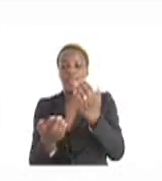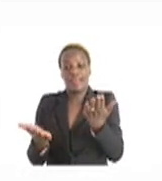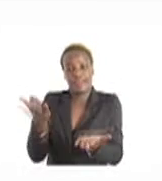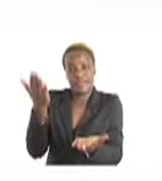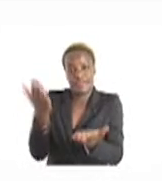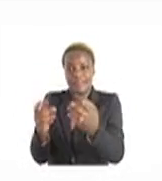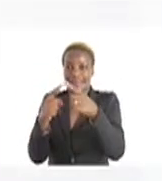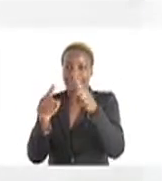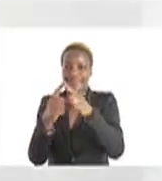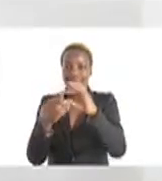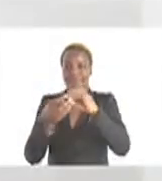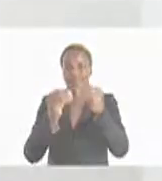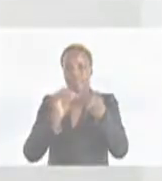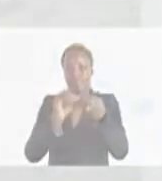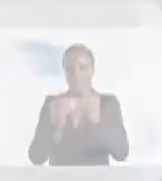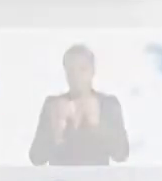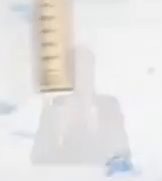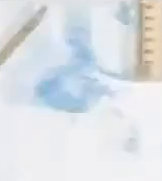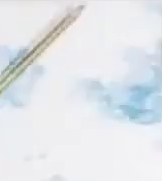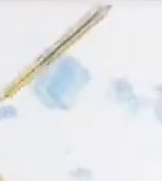All right.